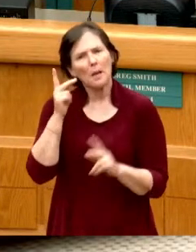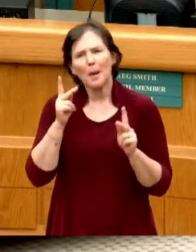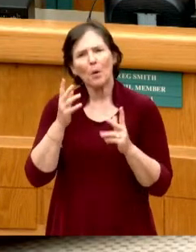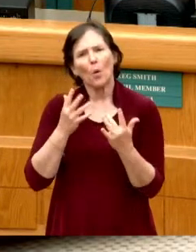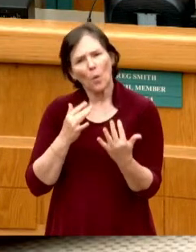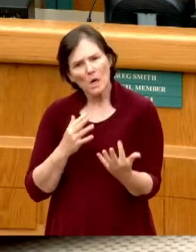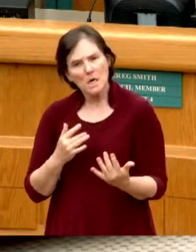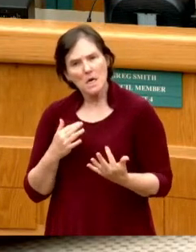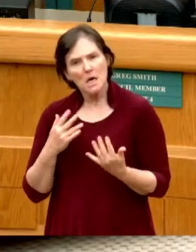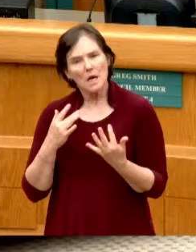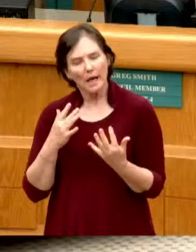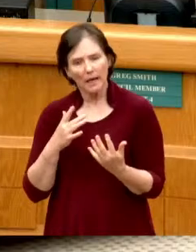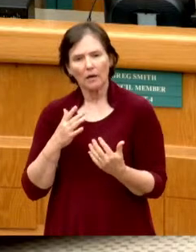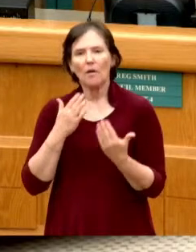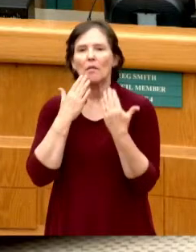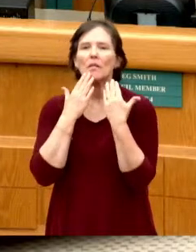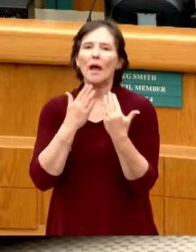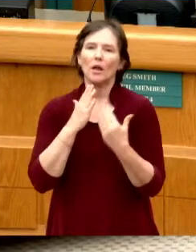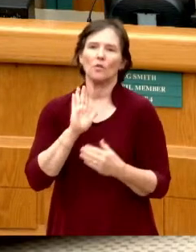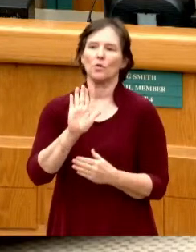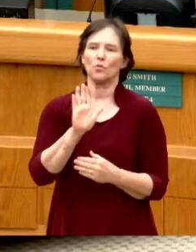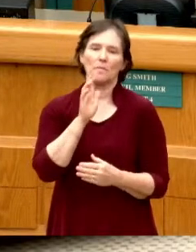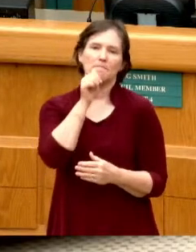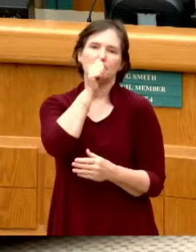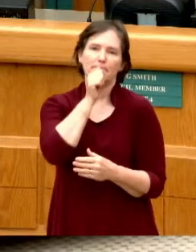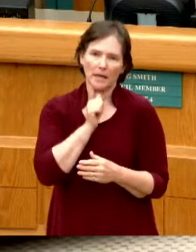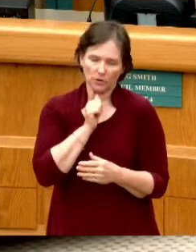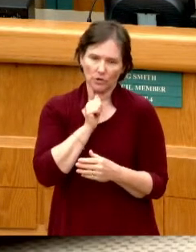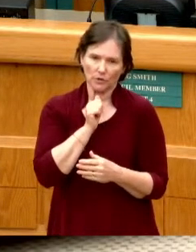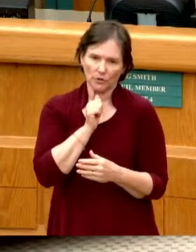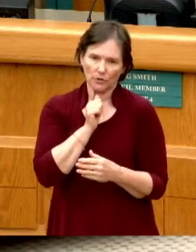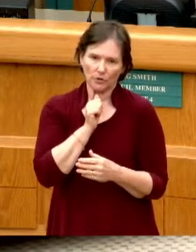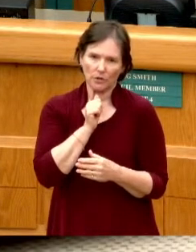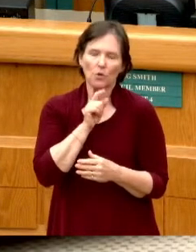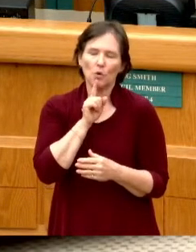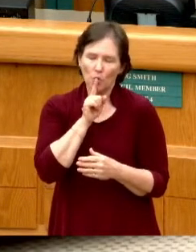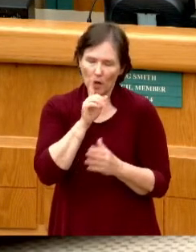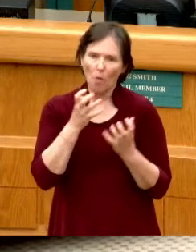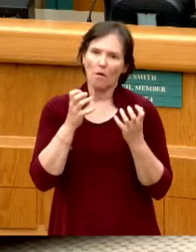our residents for their patience. We want to underscore